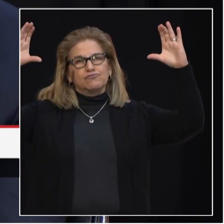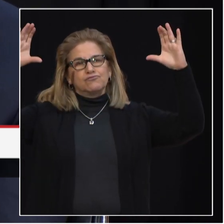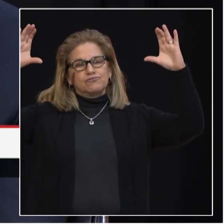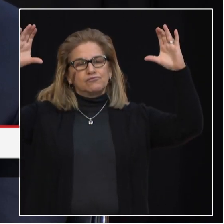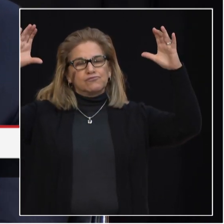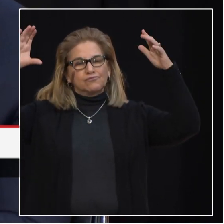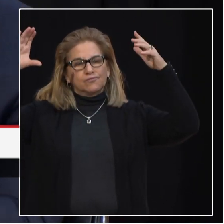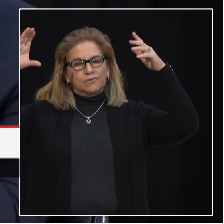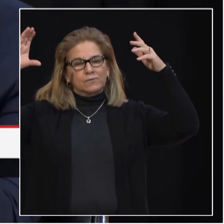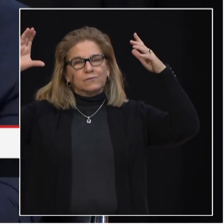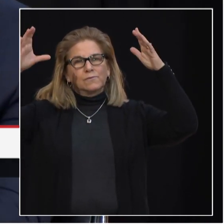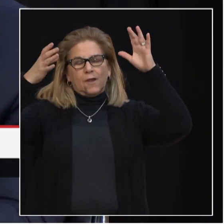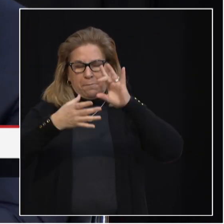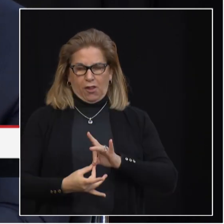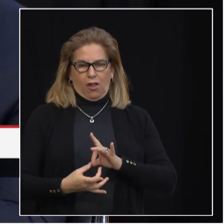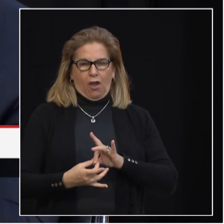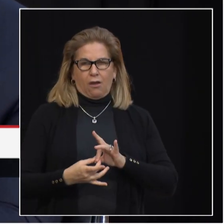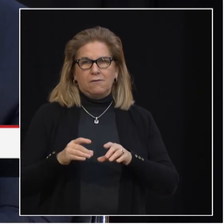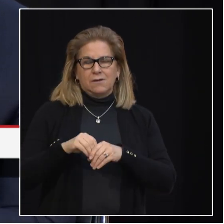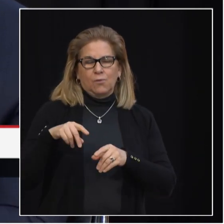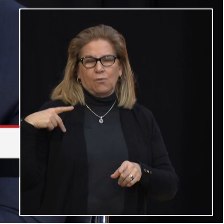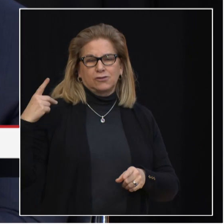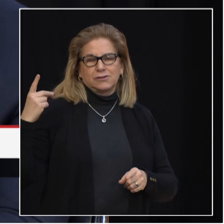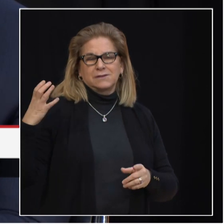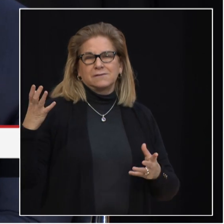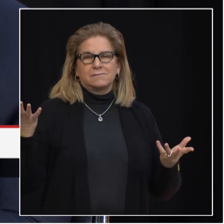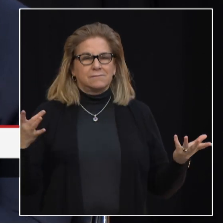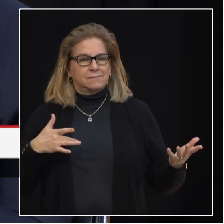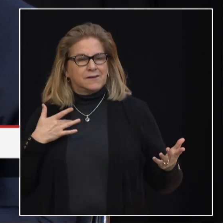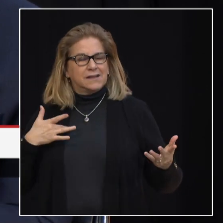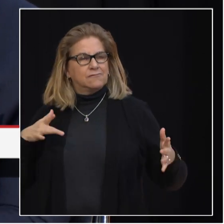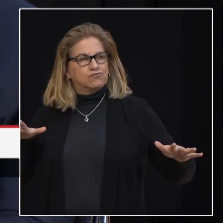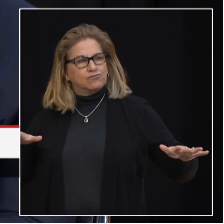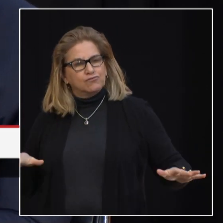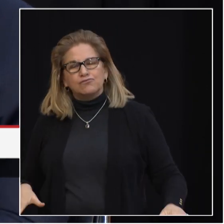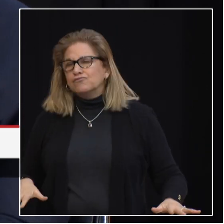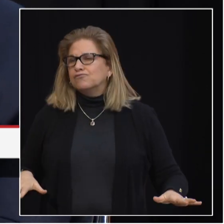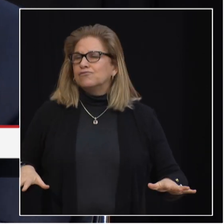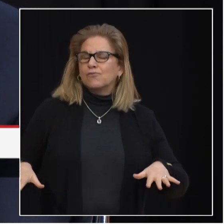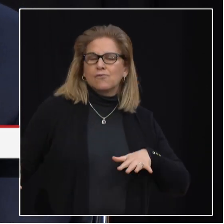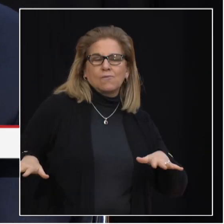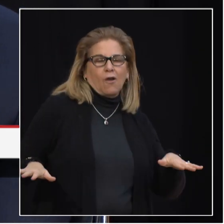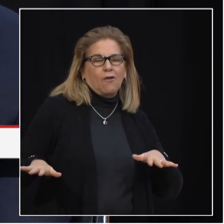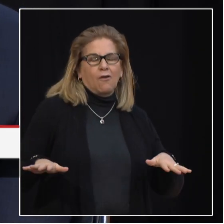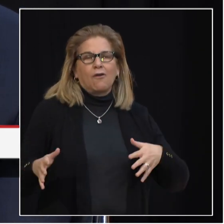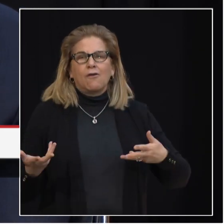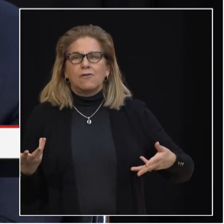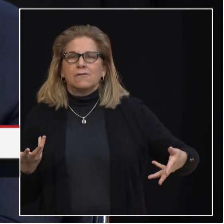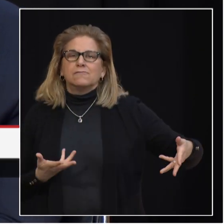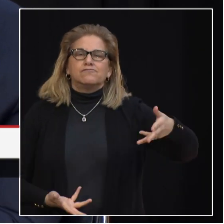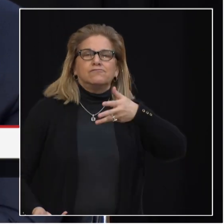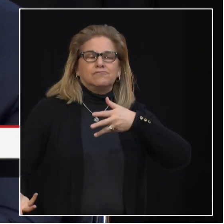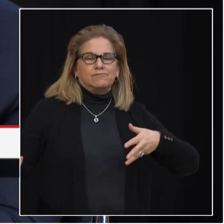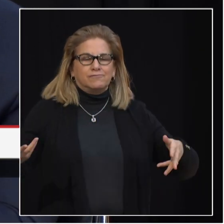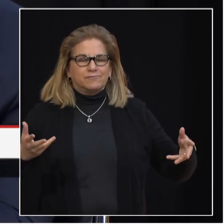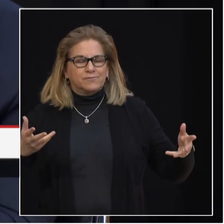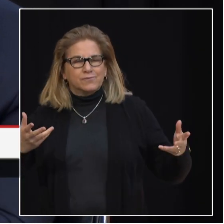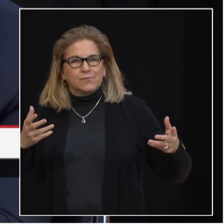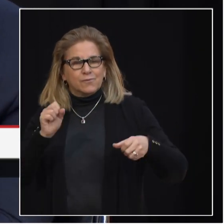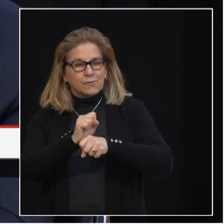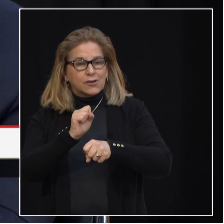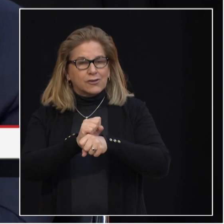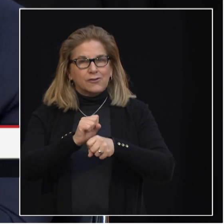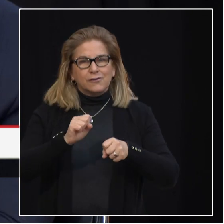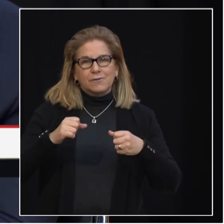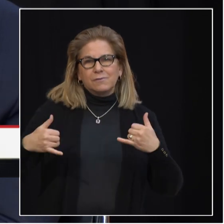It's livable, it's walkable, and there's easy access to all of those amenities that make any community a great place to live. And it also leans into that